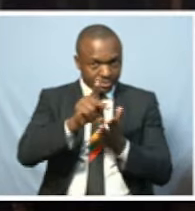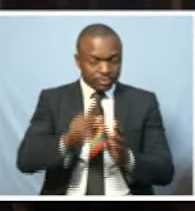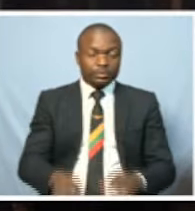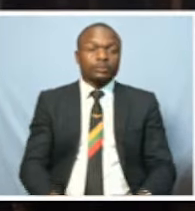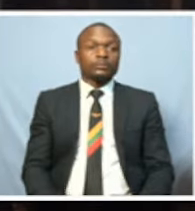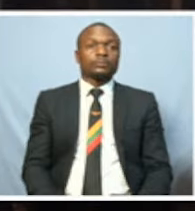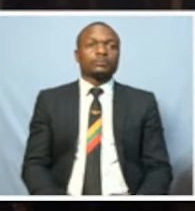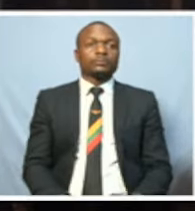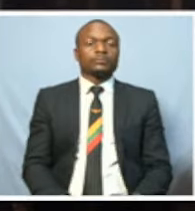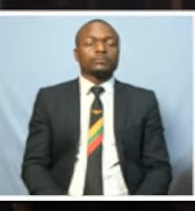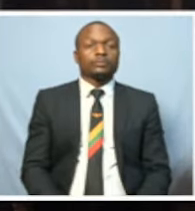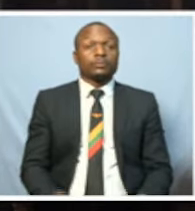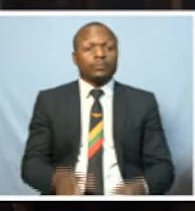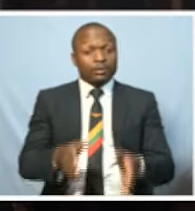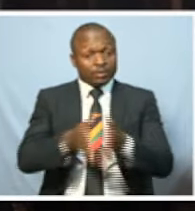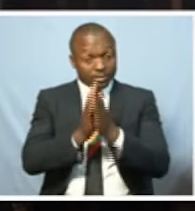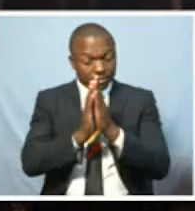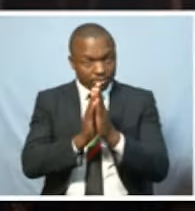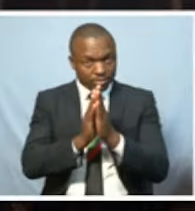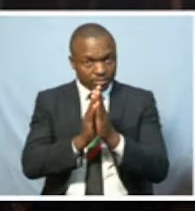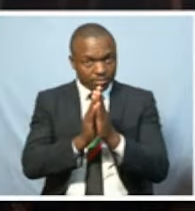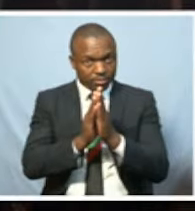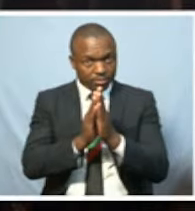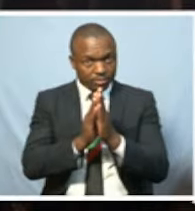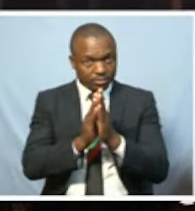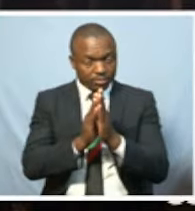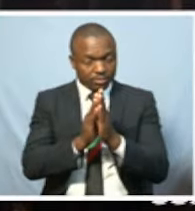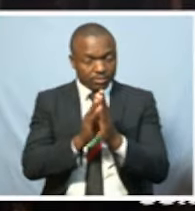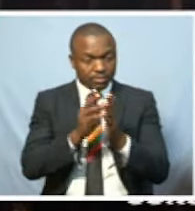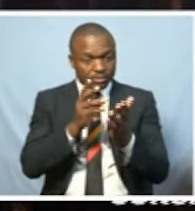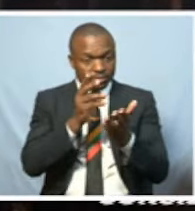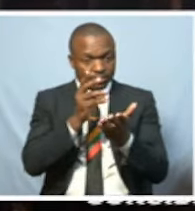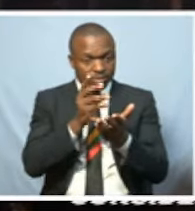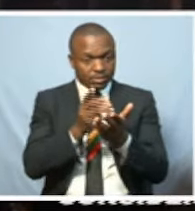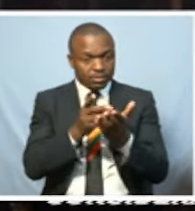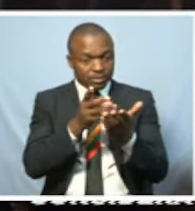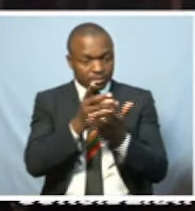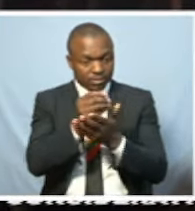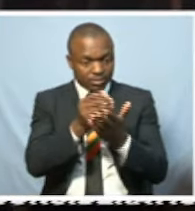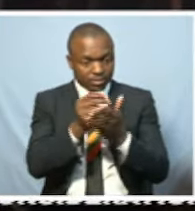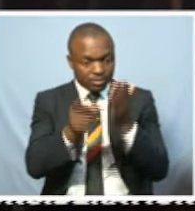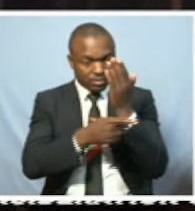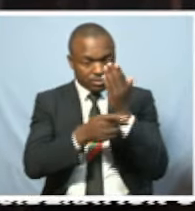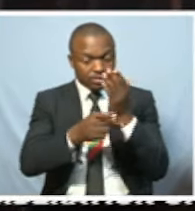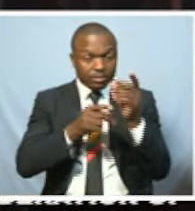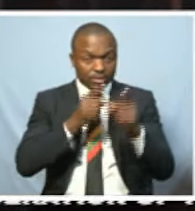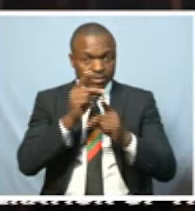to ask finance to procure to process the payment of